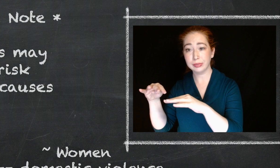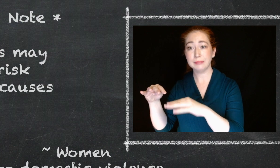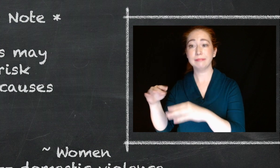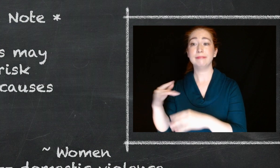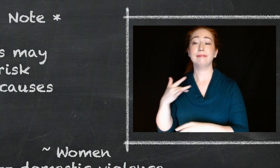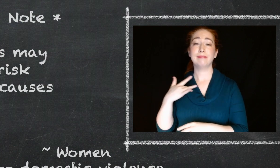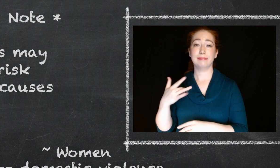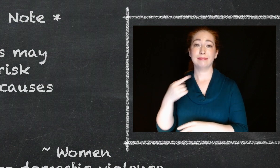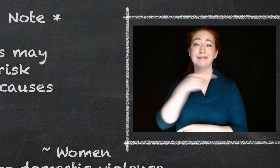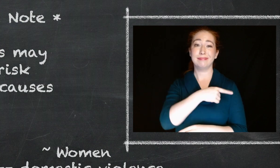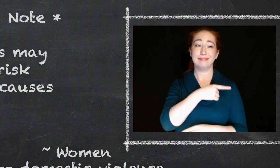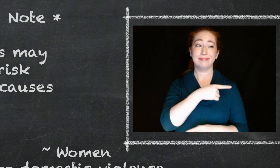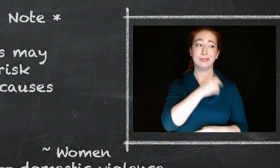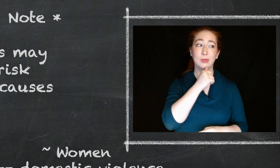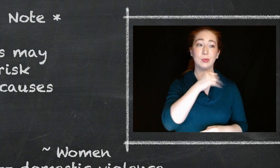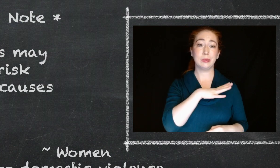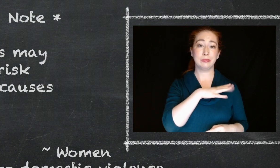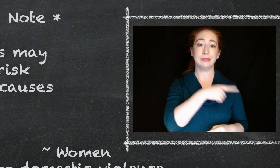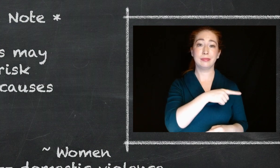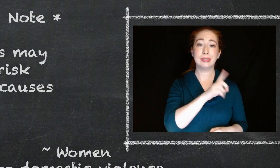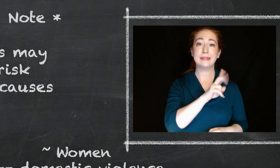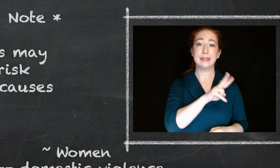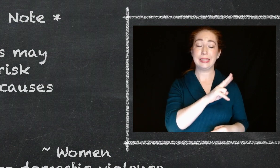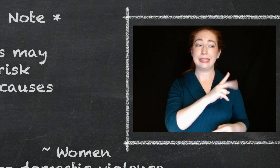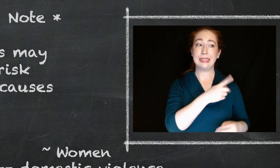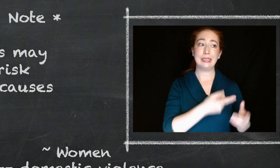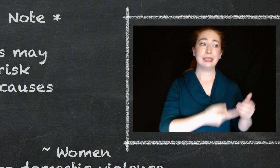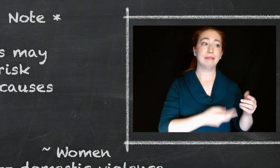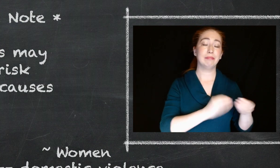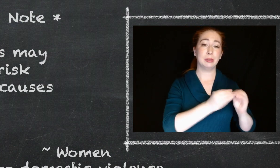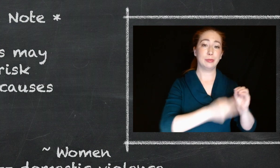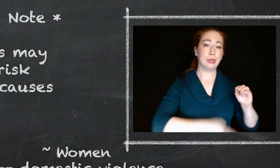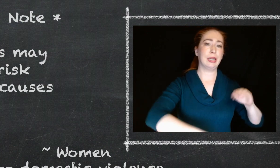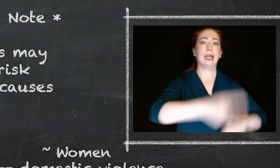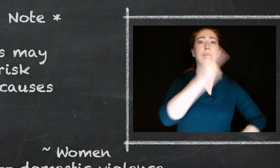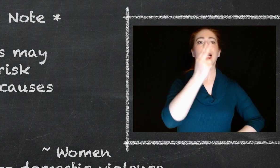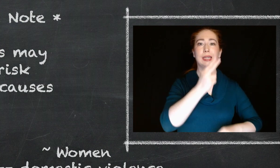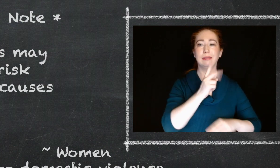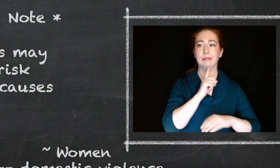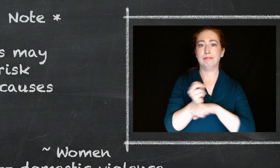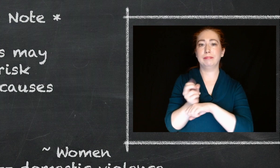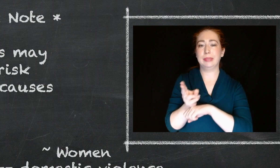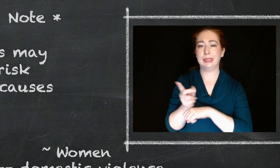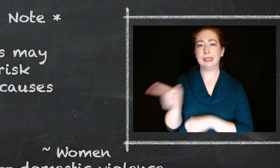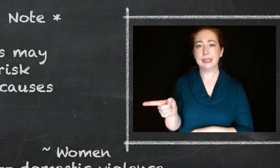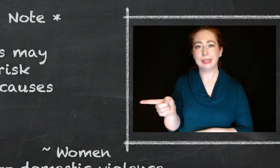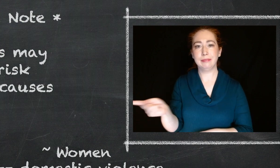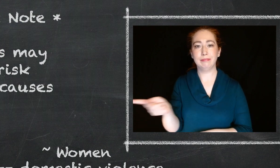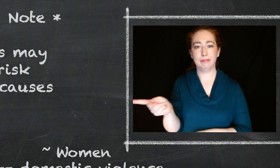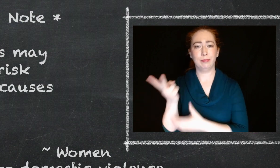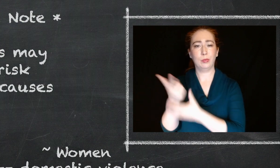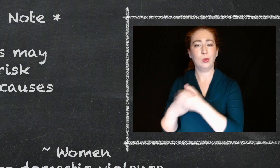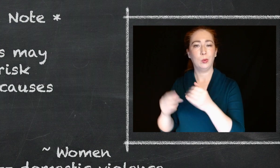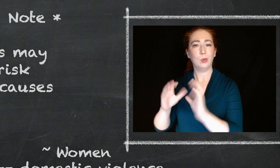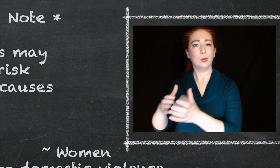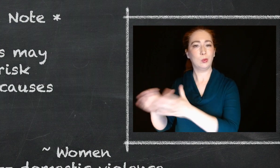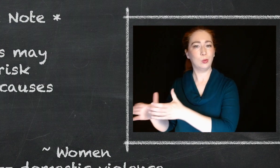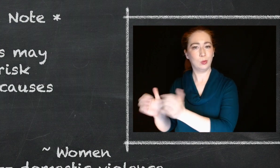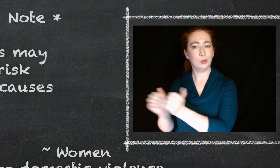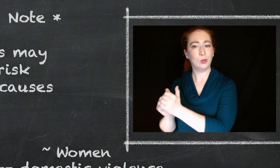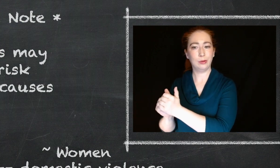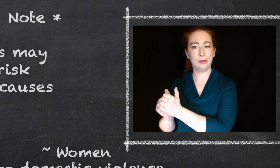athletes receives much attention, more women are victims of TBI because of domestic violence than those two